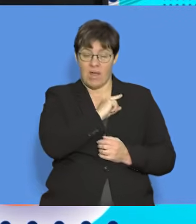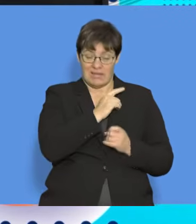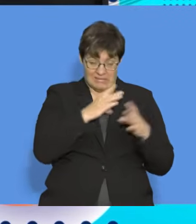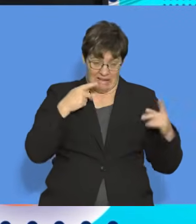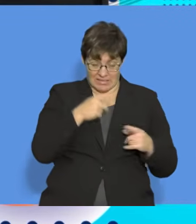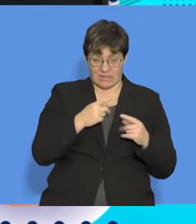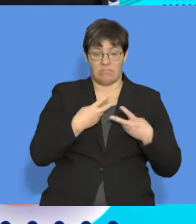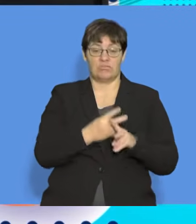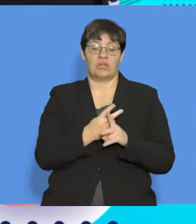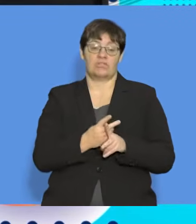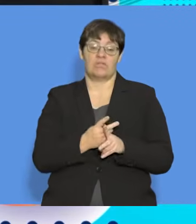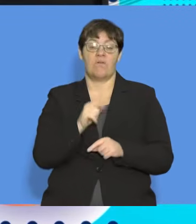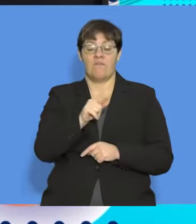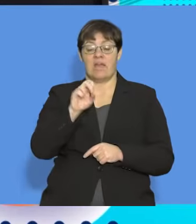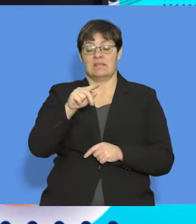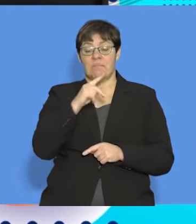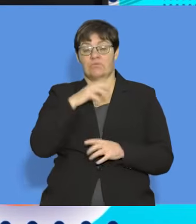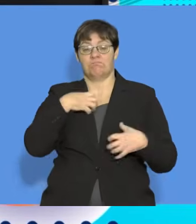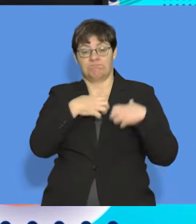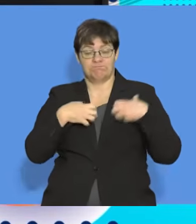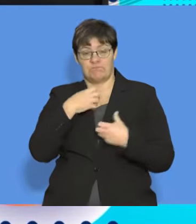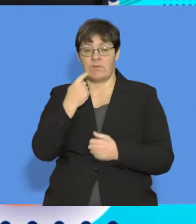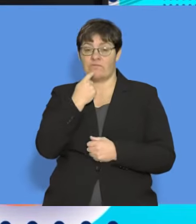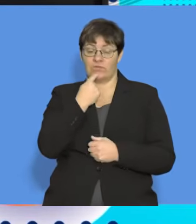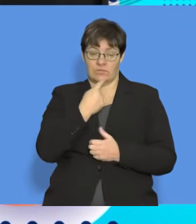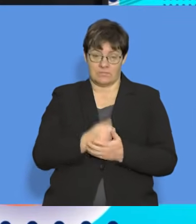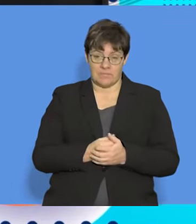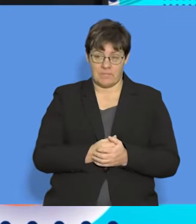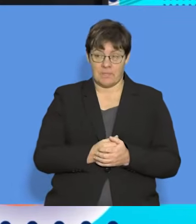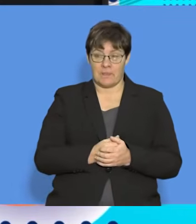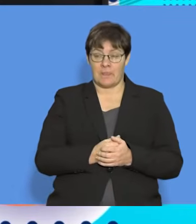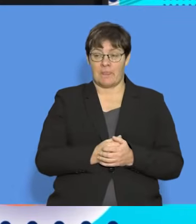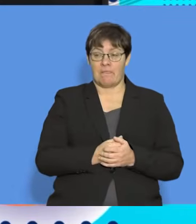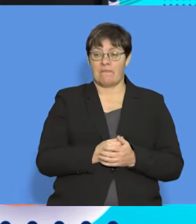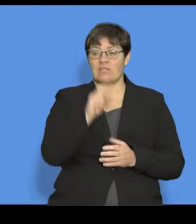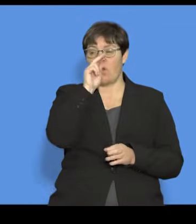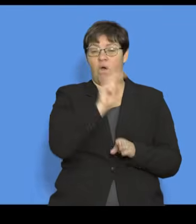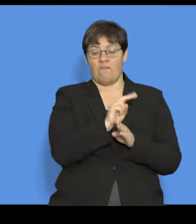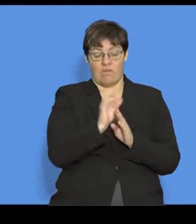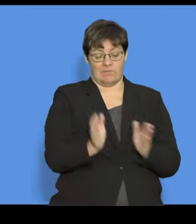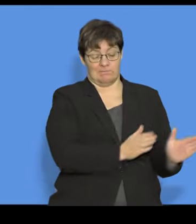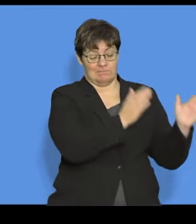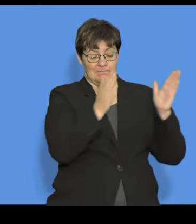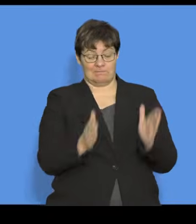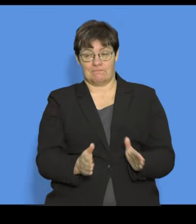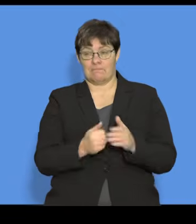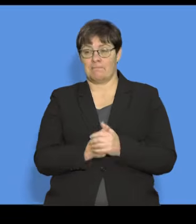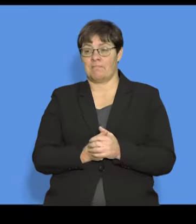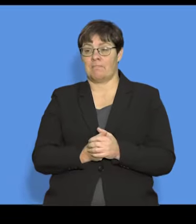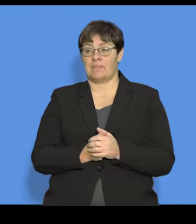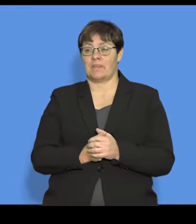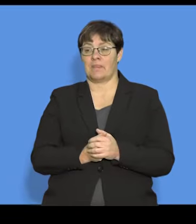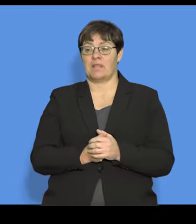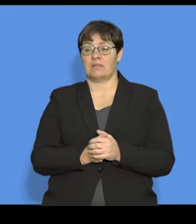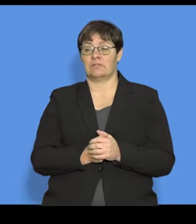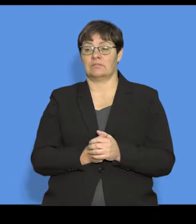the production of enzymes to digest carbohydrates. And that's an overview of just the mouth.